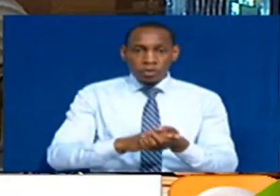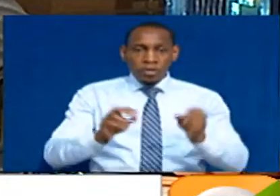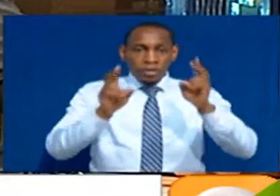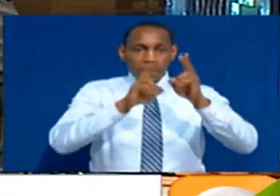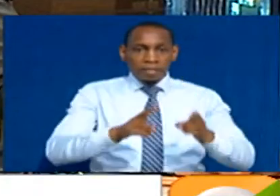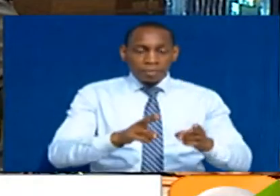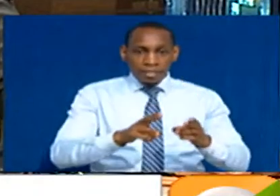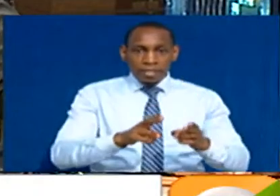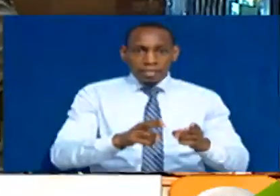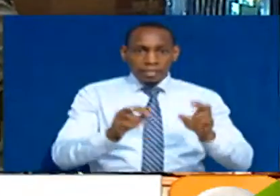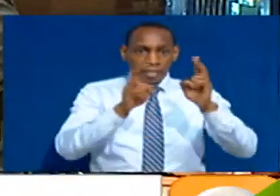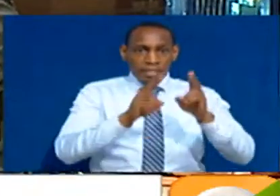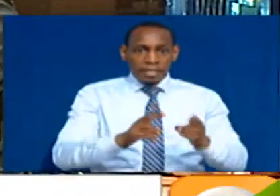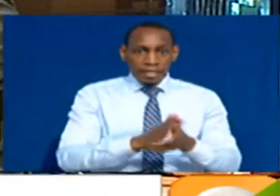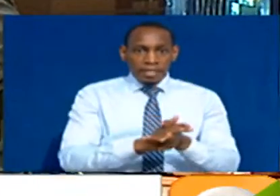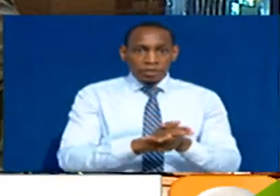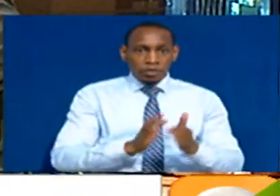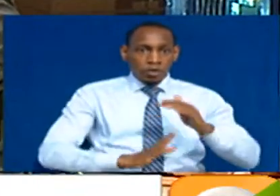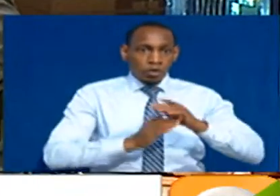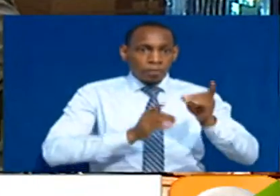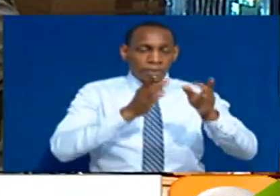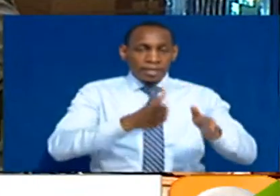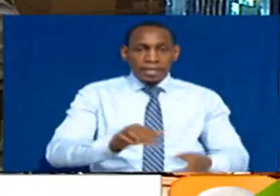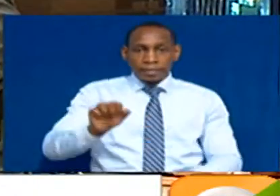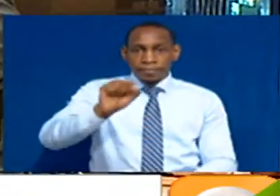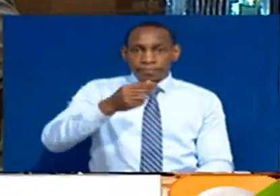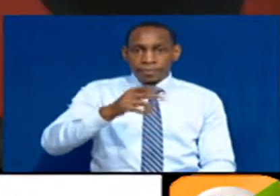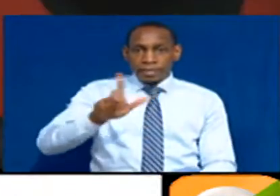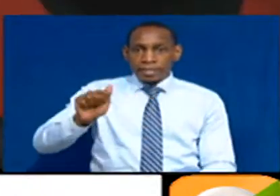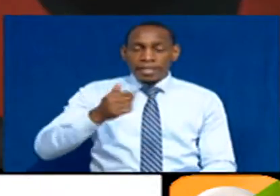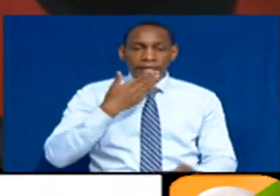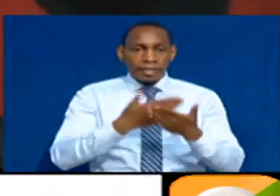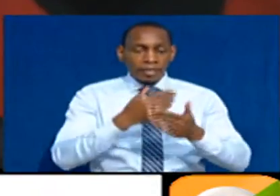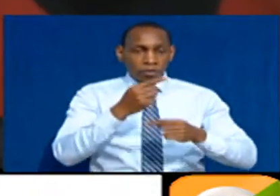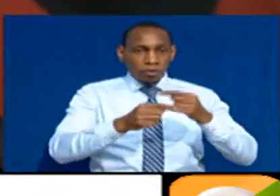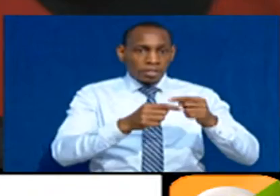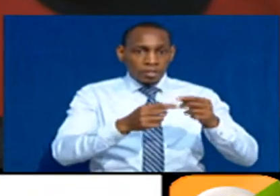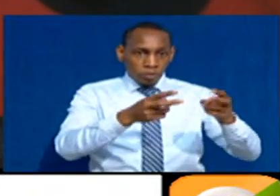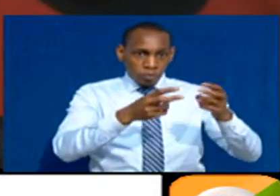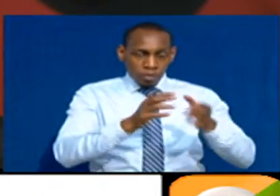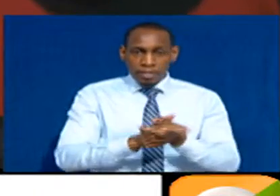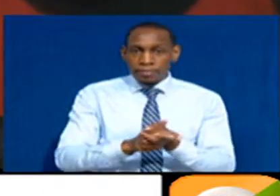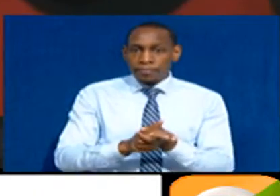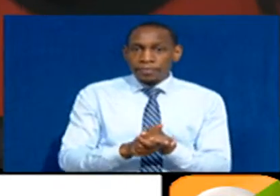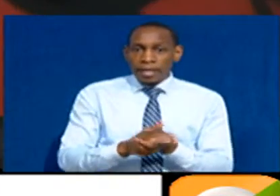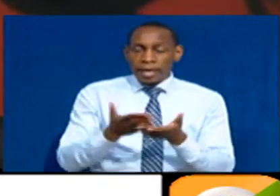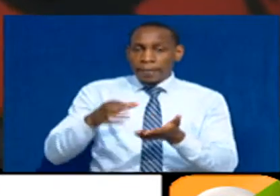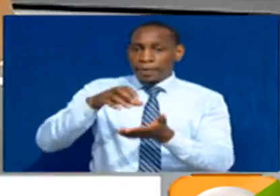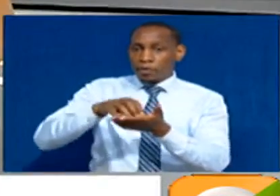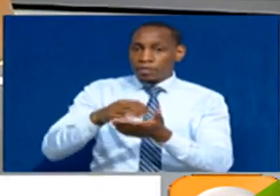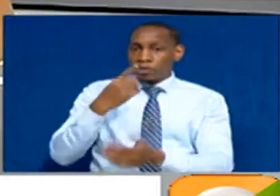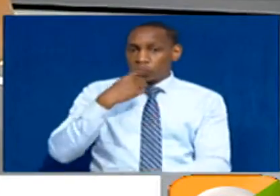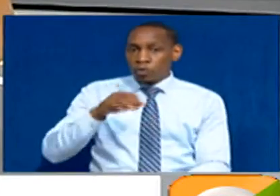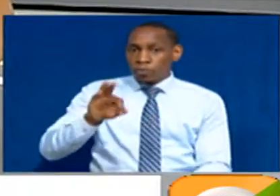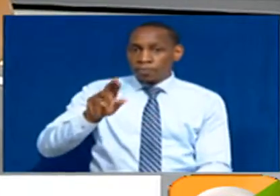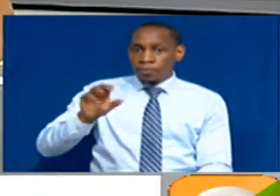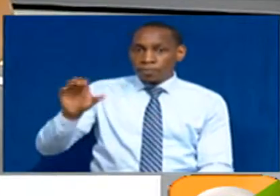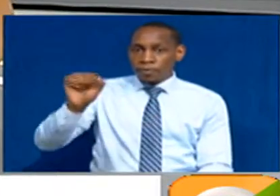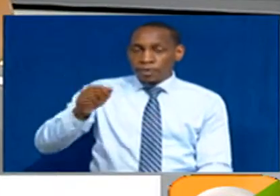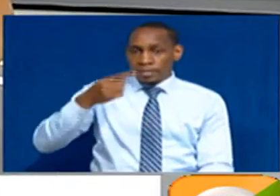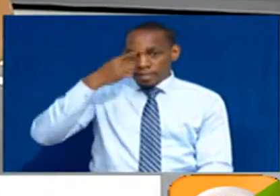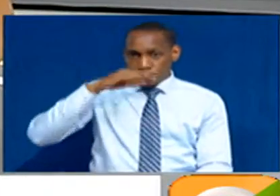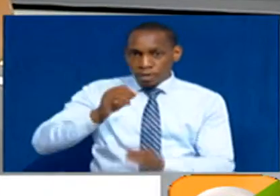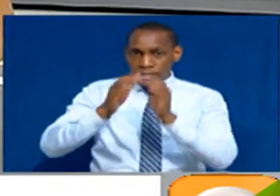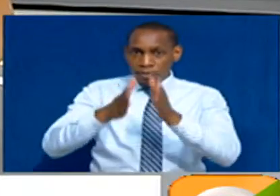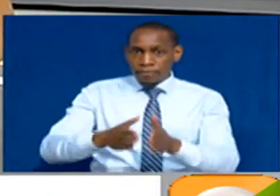Transparency International Executive Director Sheila Masinde. Thanks for staying with us. And here in studio, we have Francis Cairo, who's a